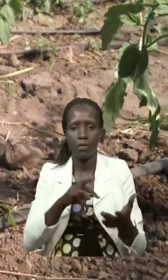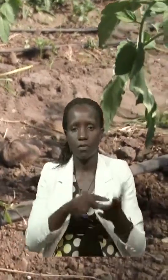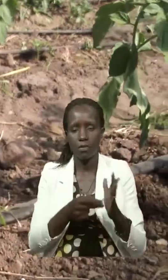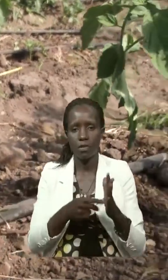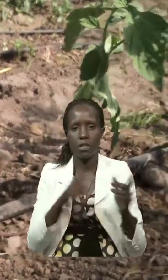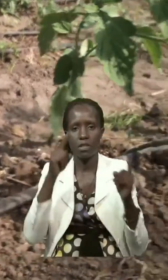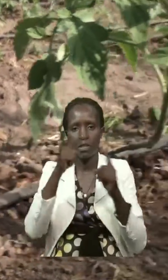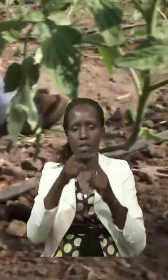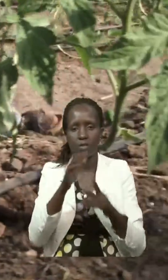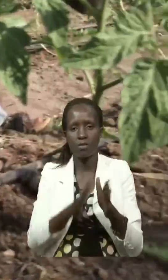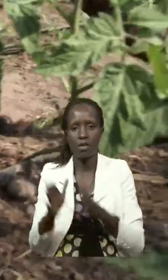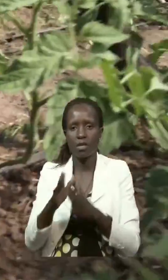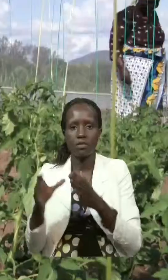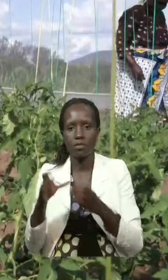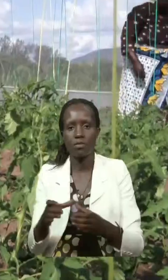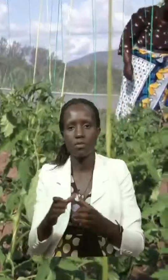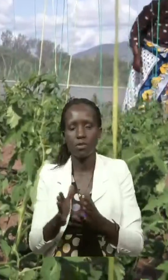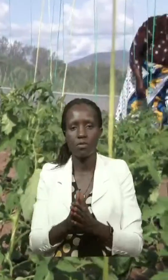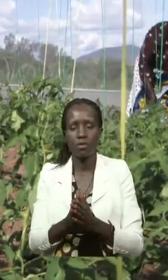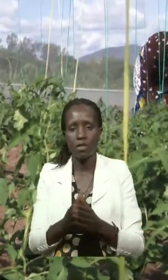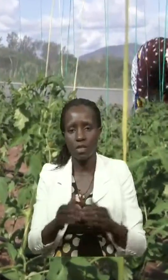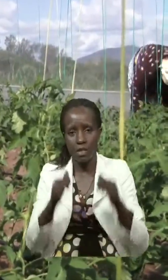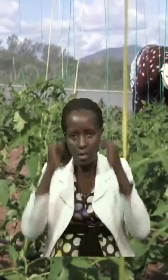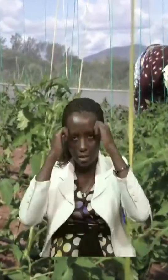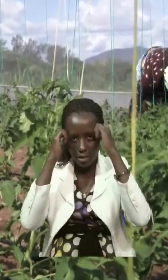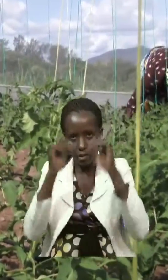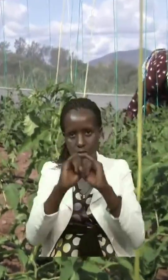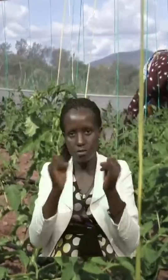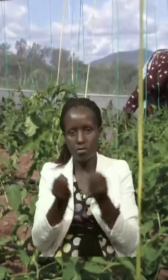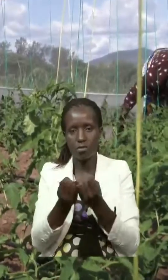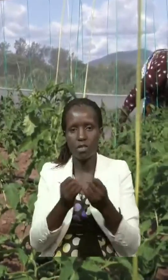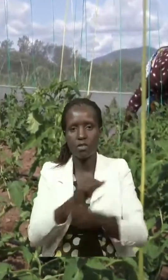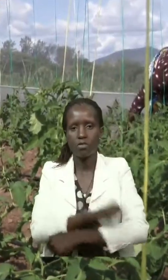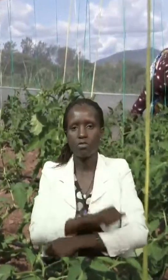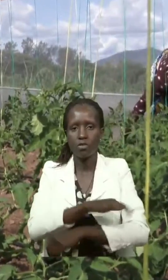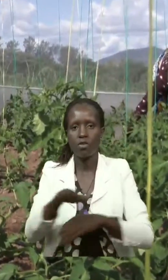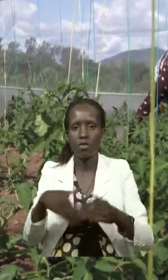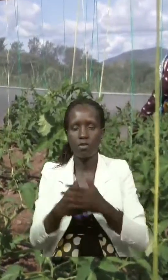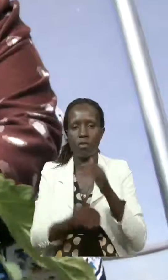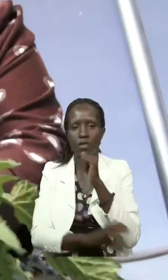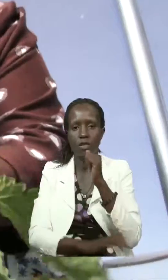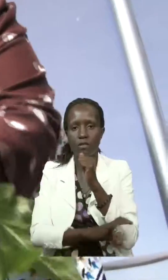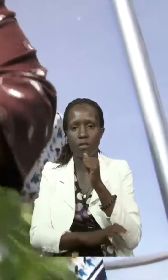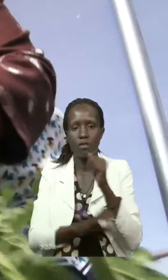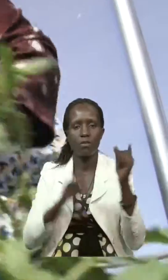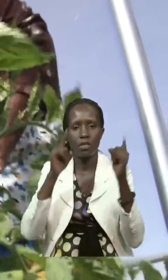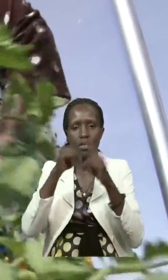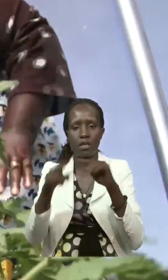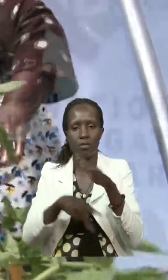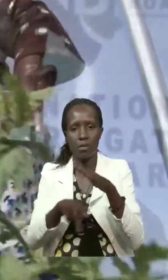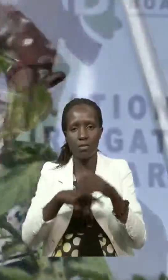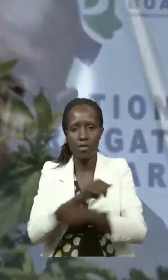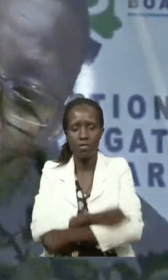The project targets organized groups and learning institutions all over the country. We targeted primary